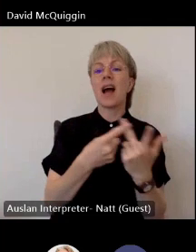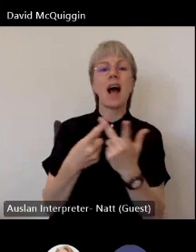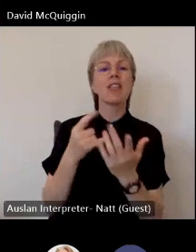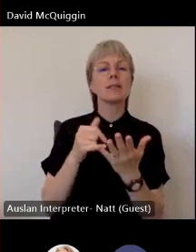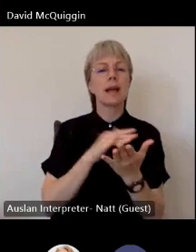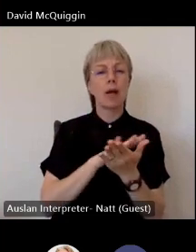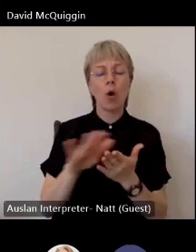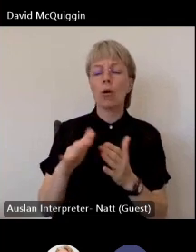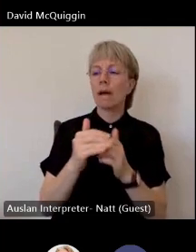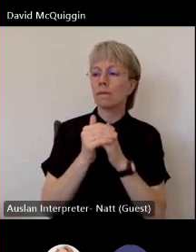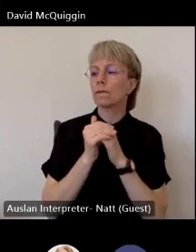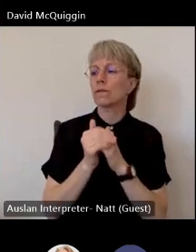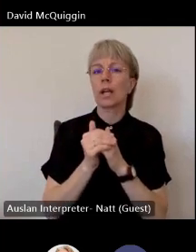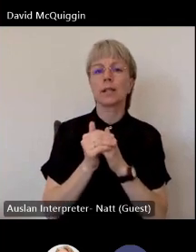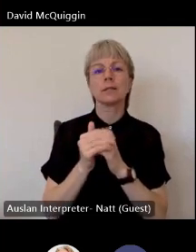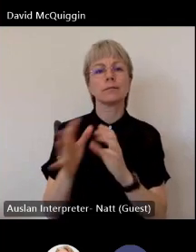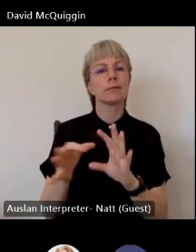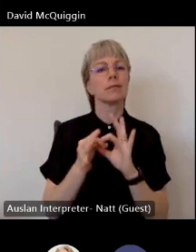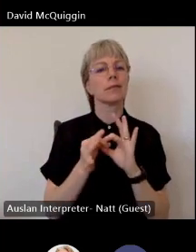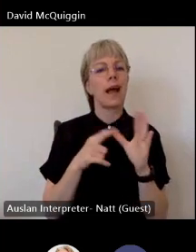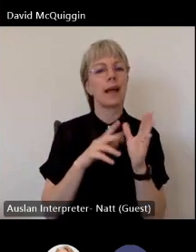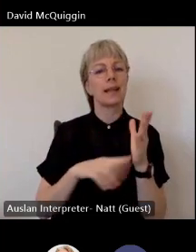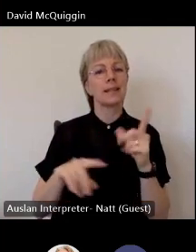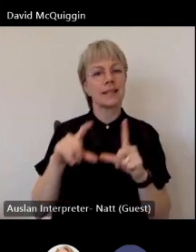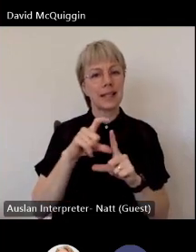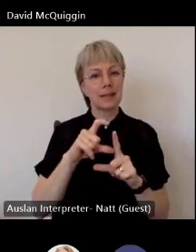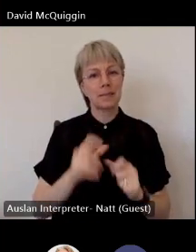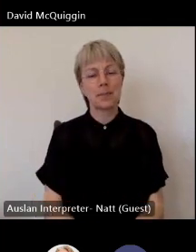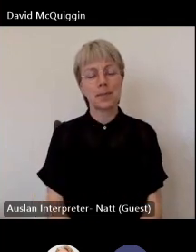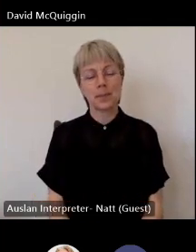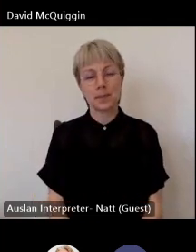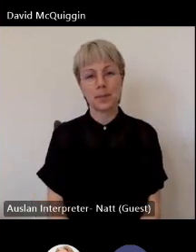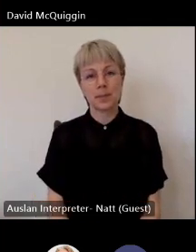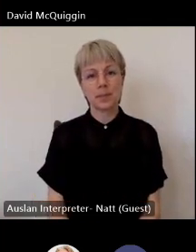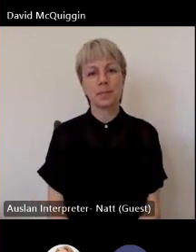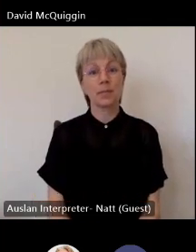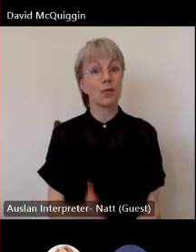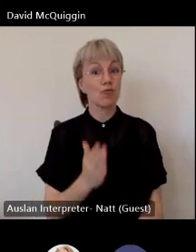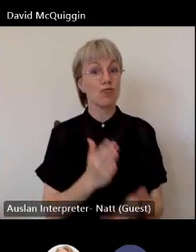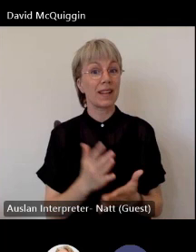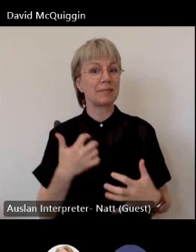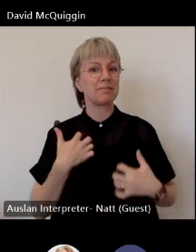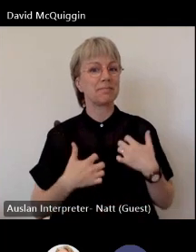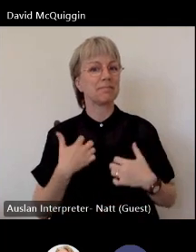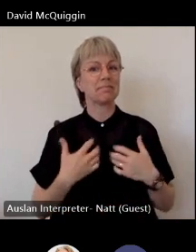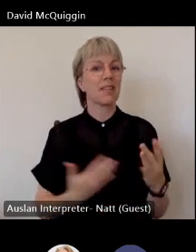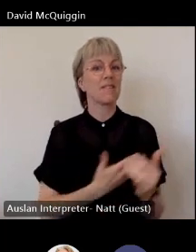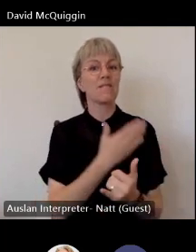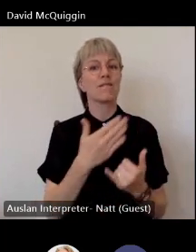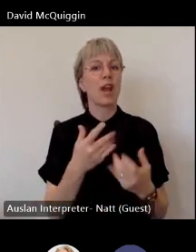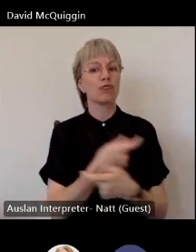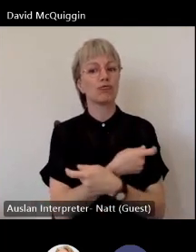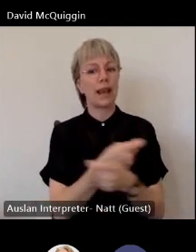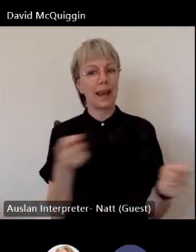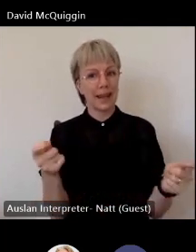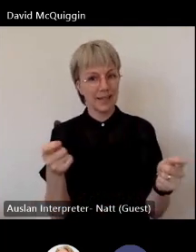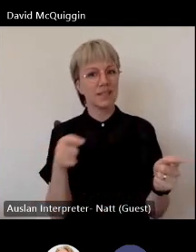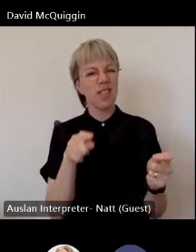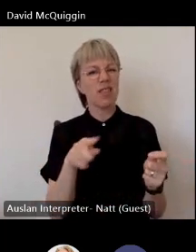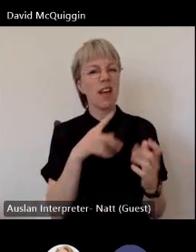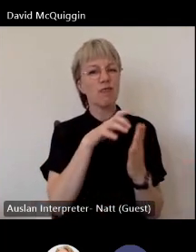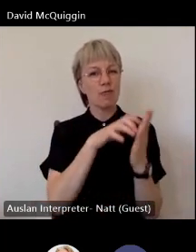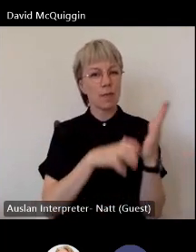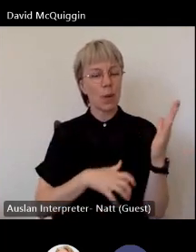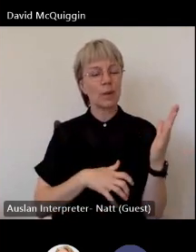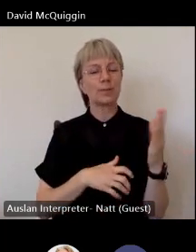and friends of the Australian Network on Disability. We're really looking forward to that final release of the report next year.